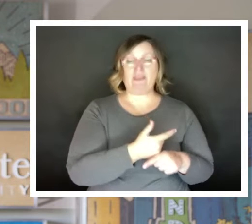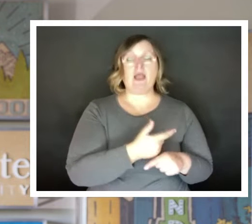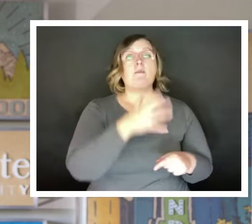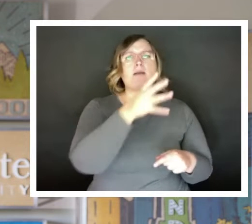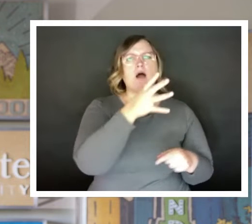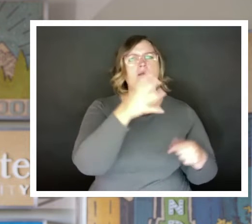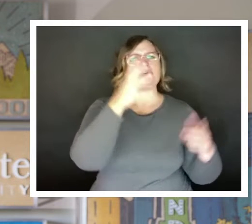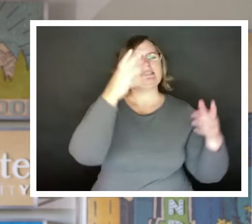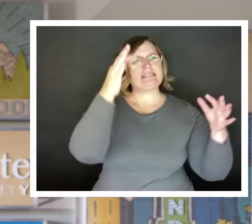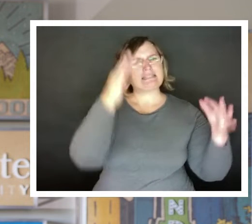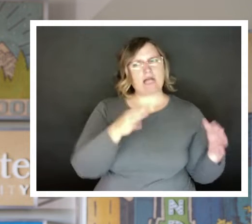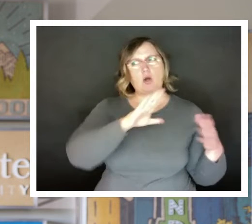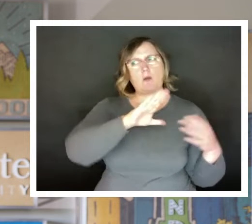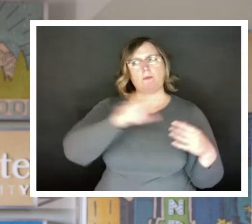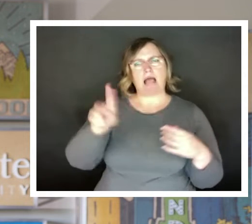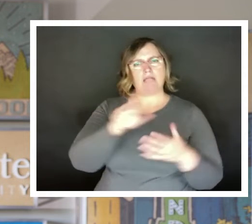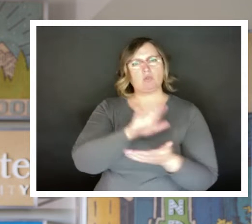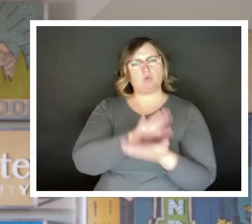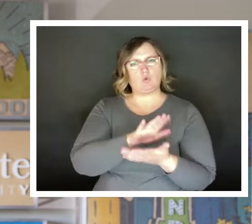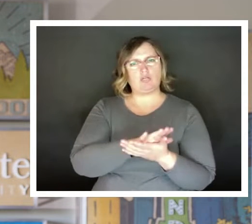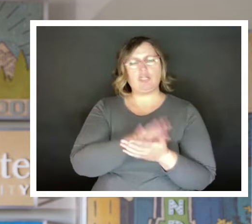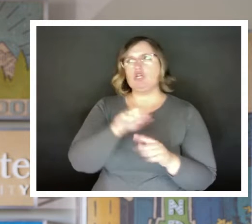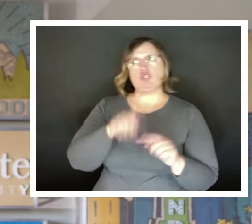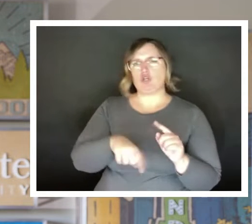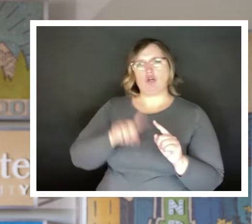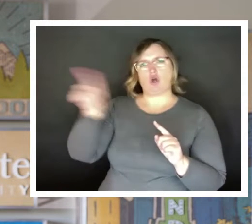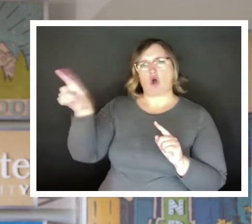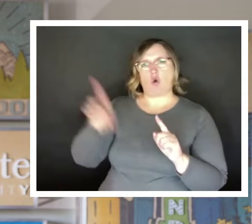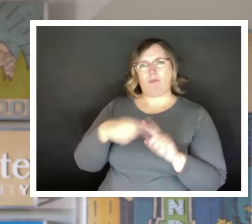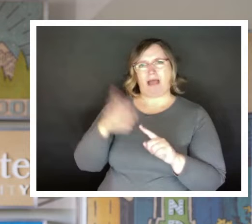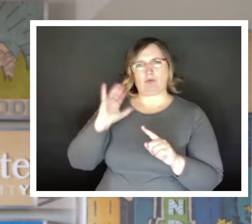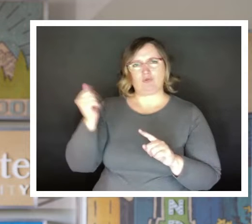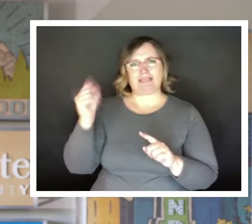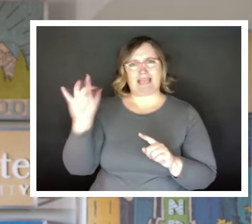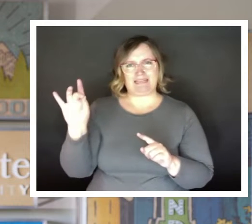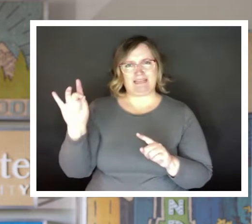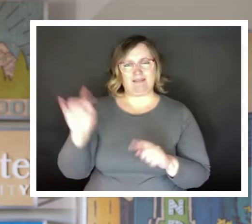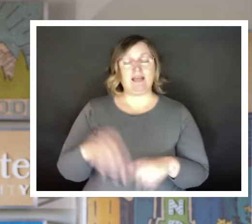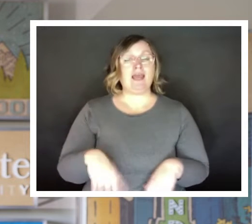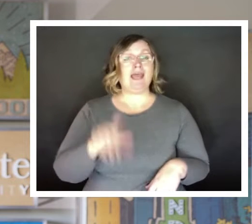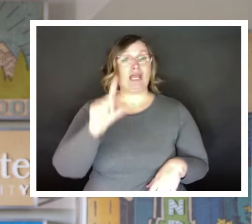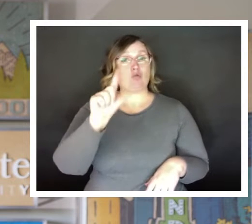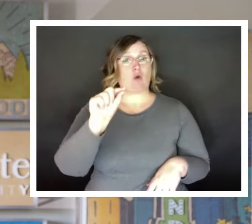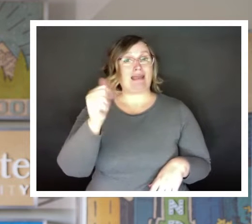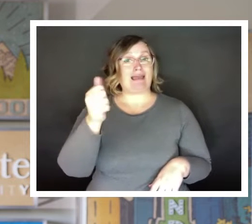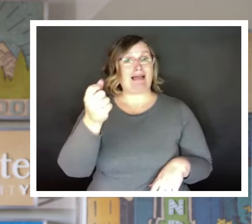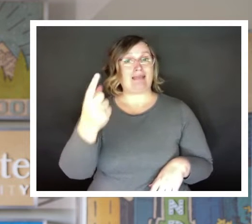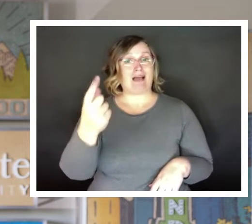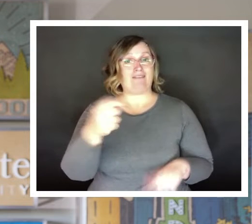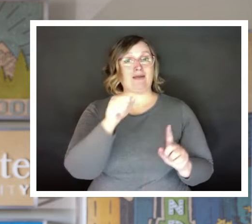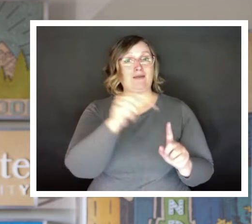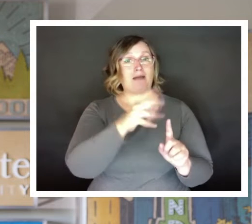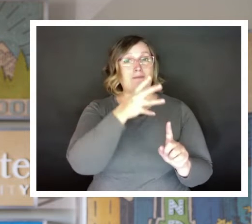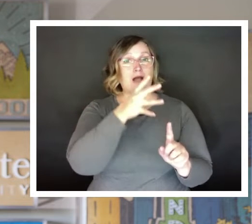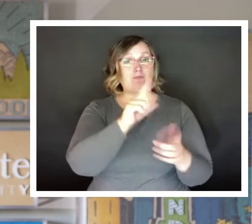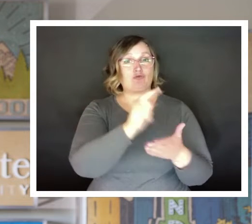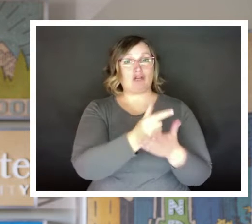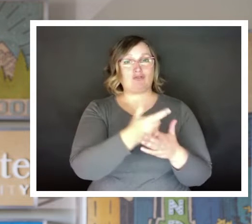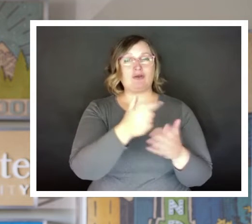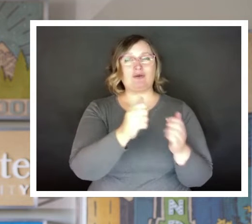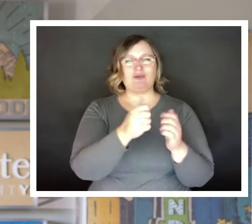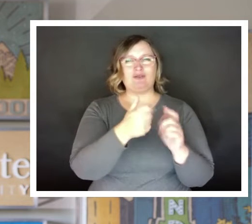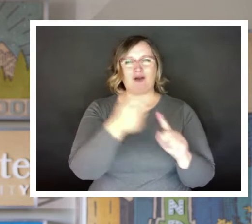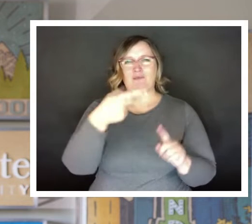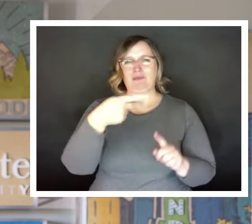degree she was unable to obtain when she was 18. In 2011, she graduated from PSU with her bachelor's in